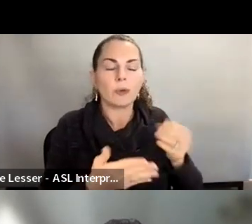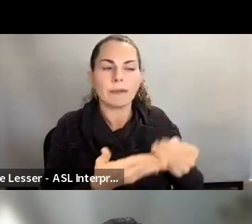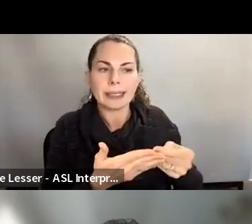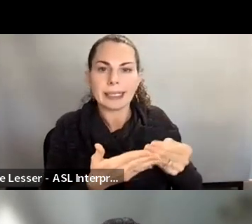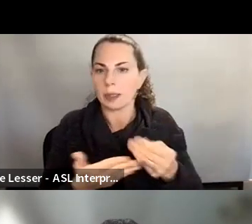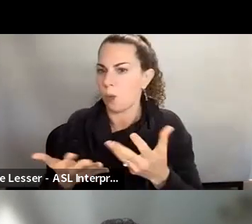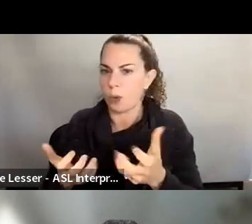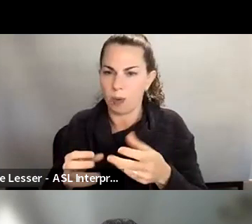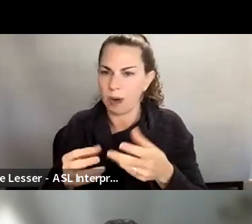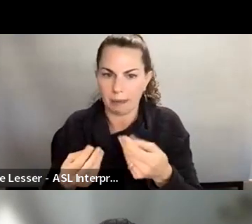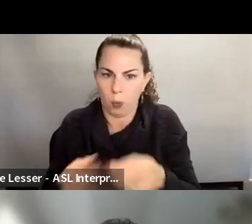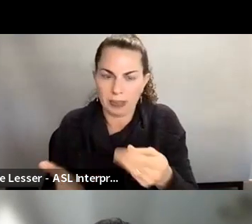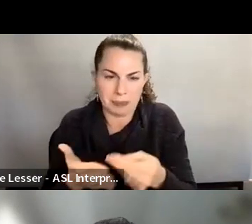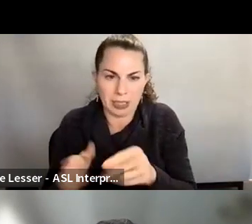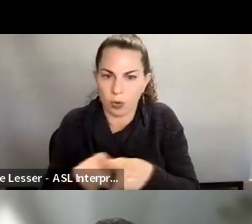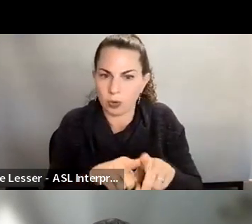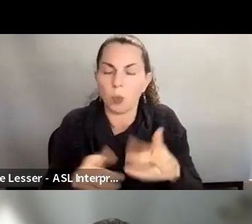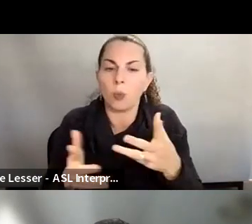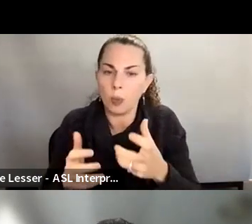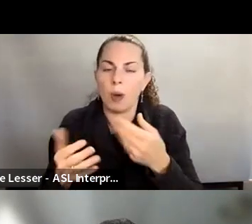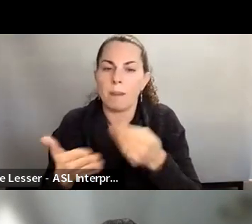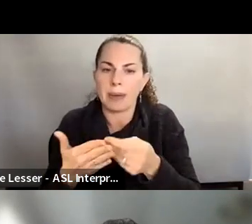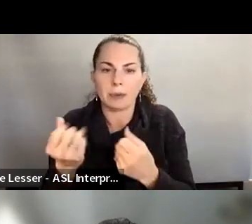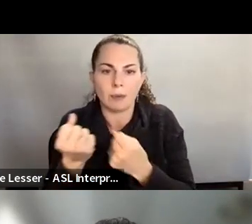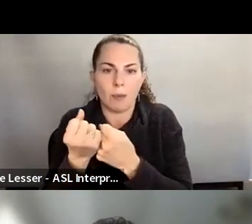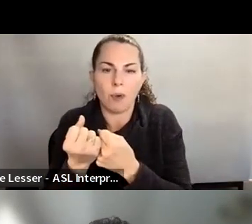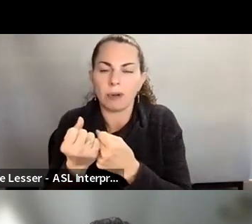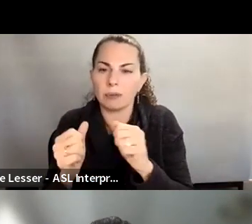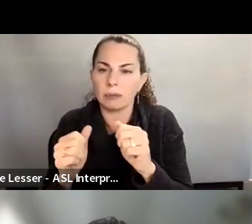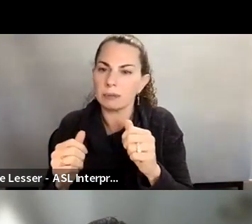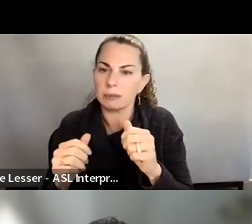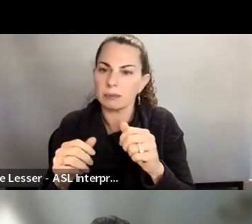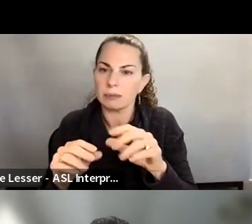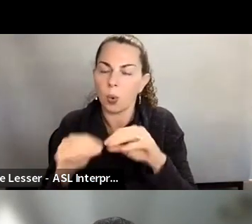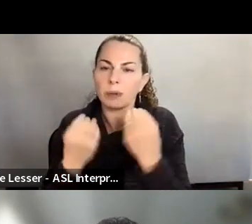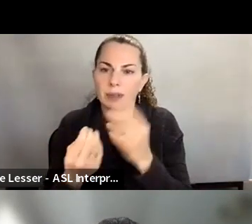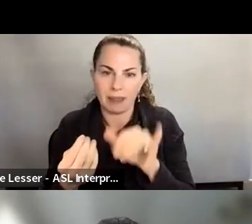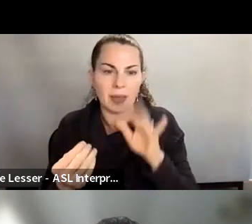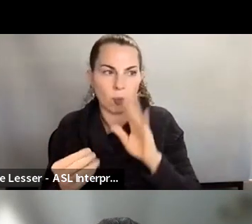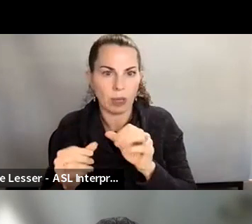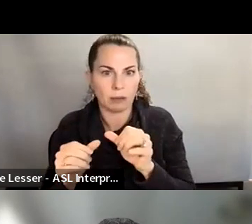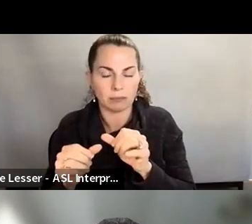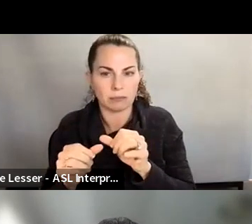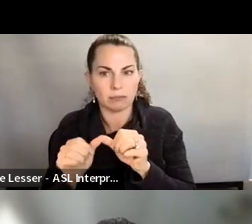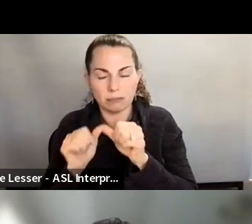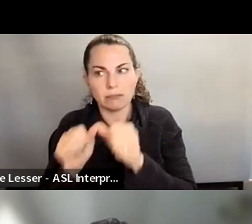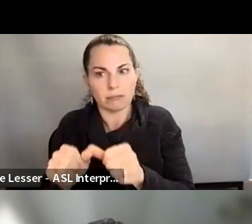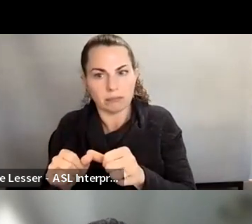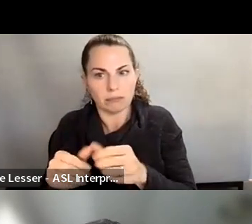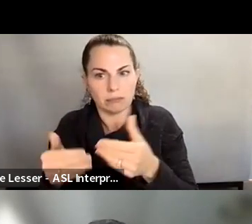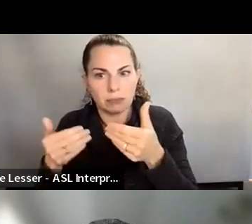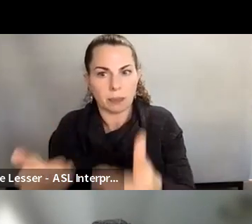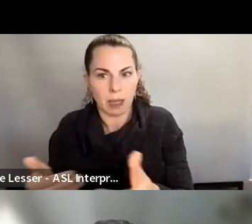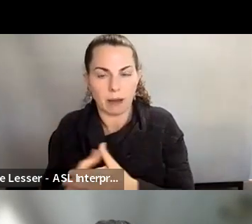wasted either. We want to go to entities that can comply. This one has not demonstrated it. So there are ripple effects. It's just not the individual agency. We